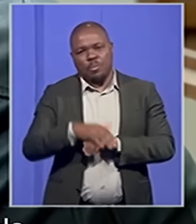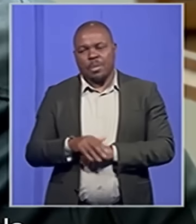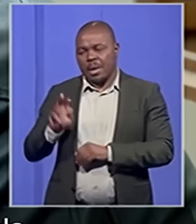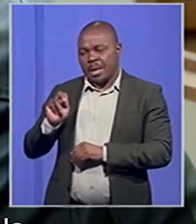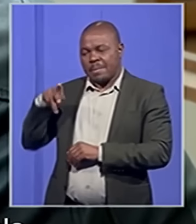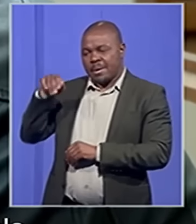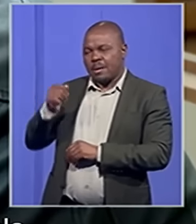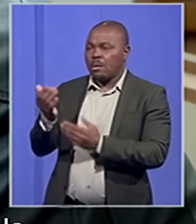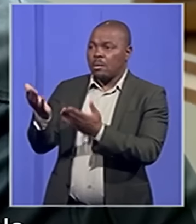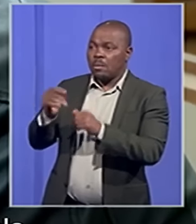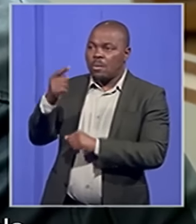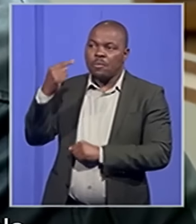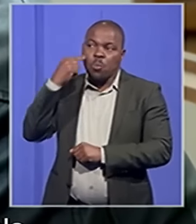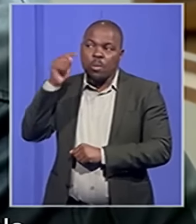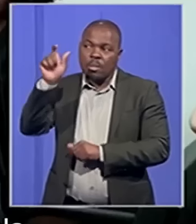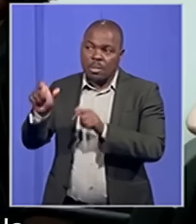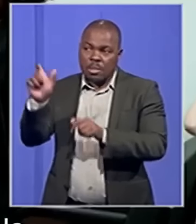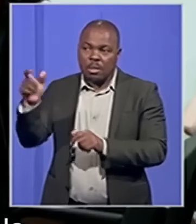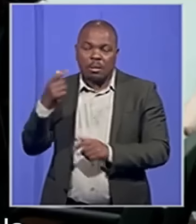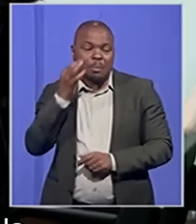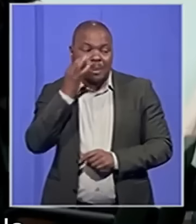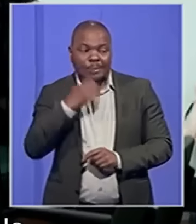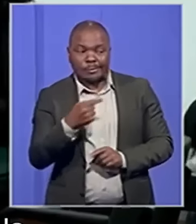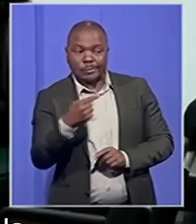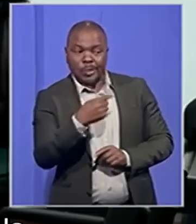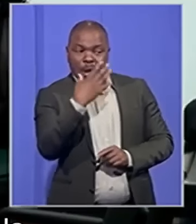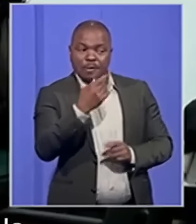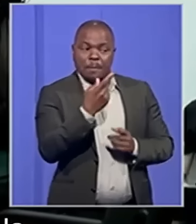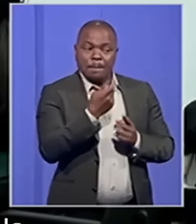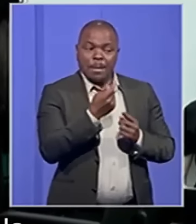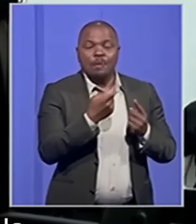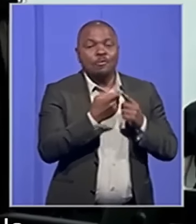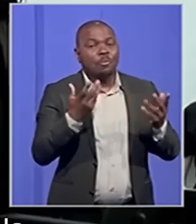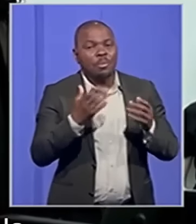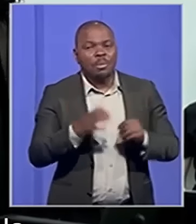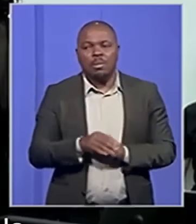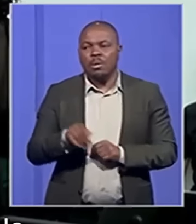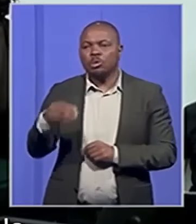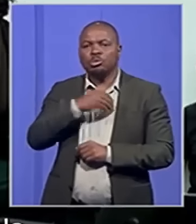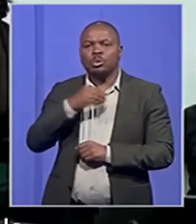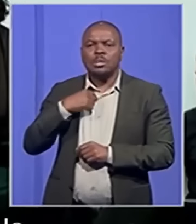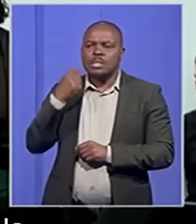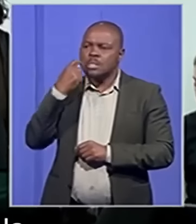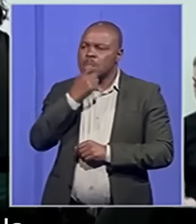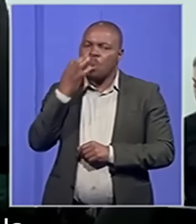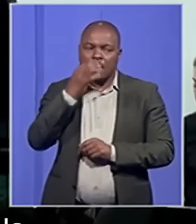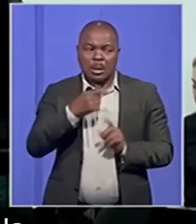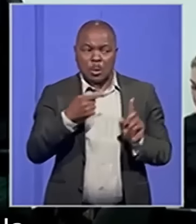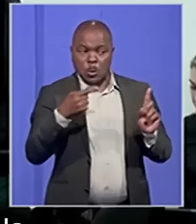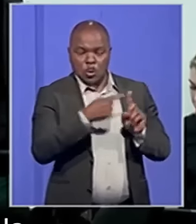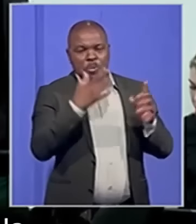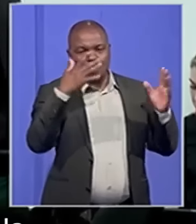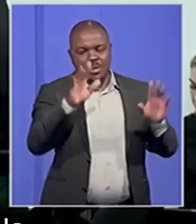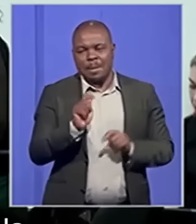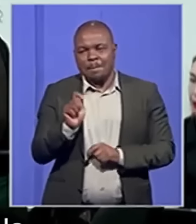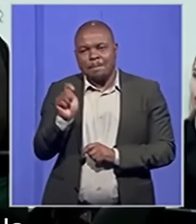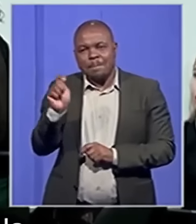ka botlhatse bja molato wa go swara tšhelete ka mo go sego molaong. Ngaka ya meno ile ya fana ka botlhatse ba gore David o lefile diranta